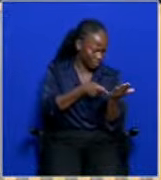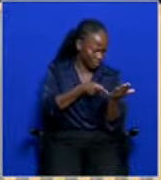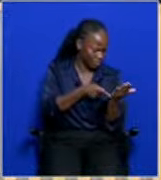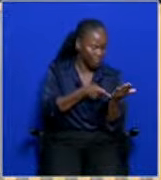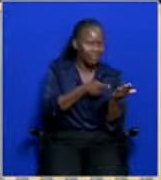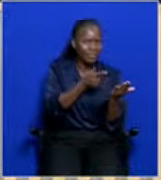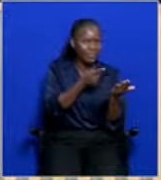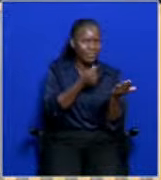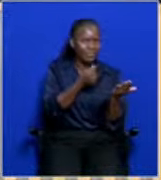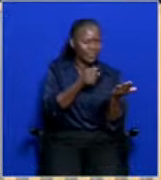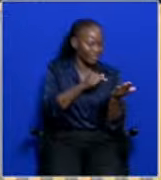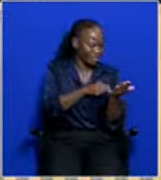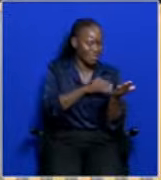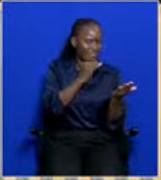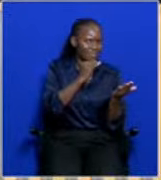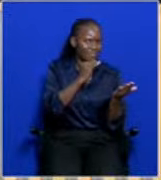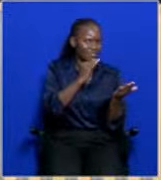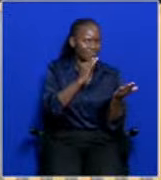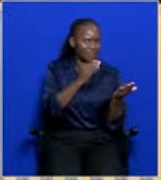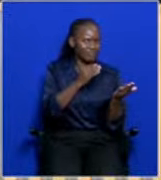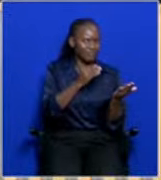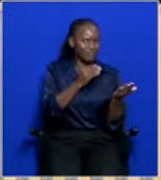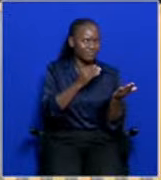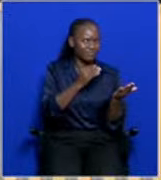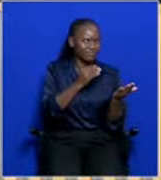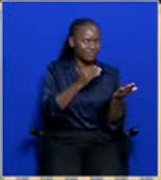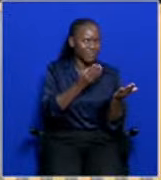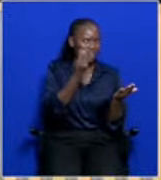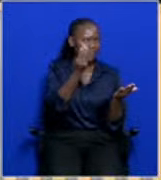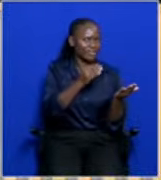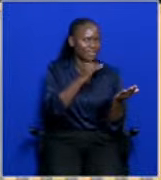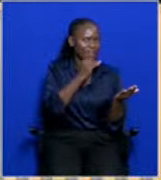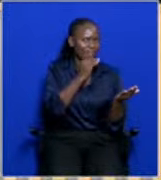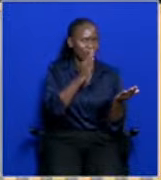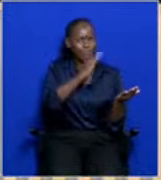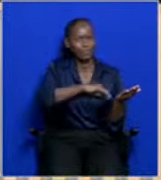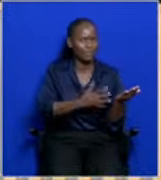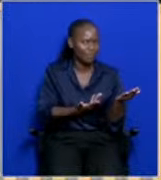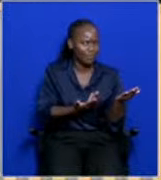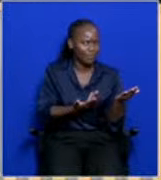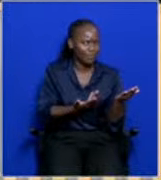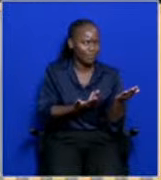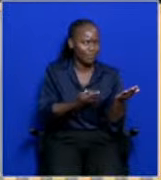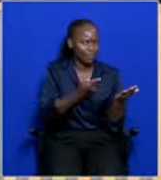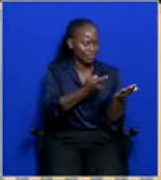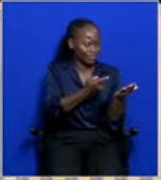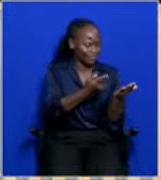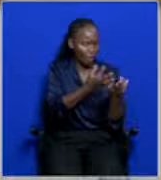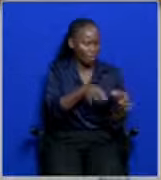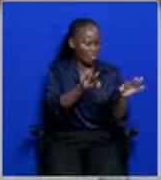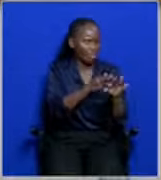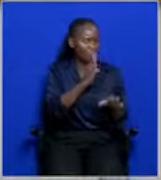say you have the power to compel him to provide more. Did you in this case? If not, why not?